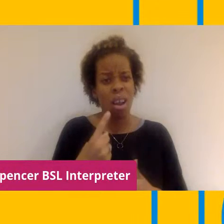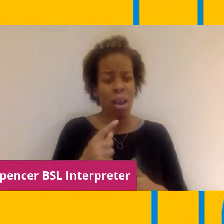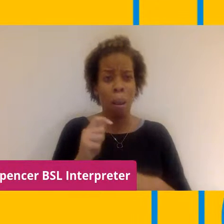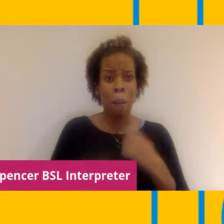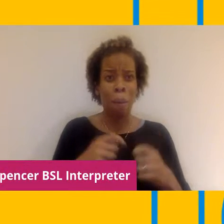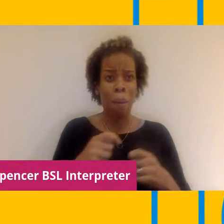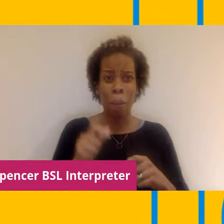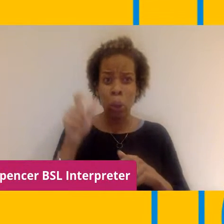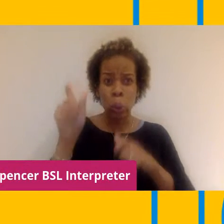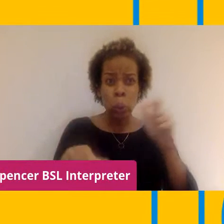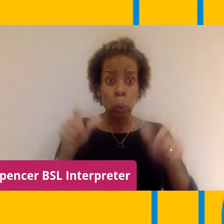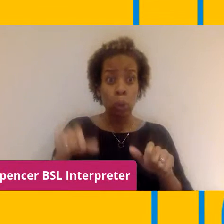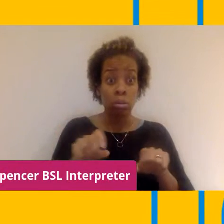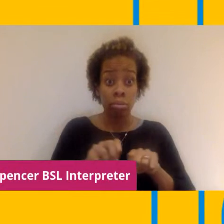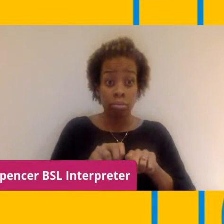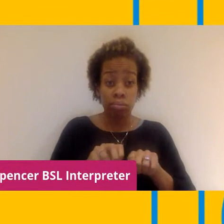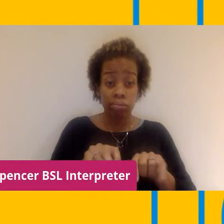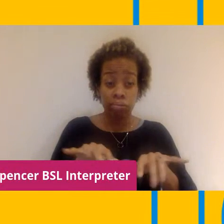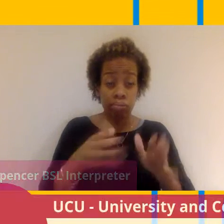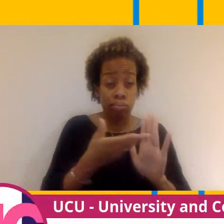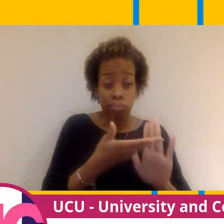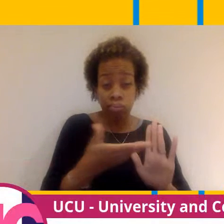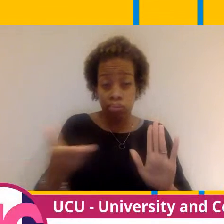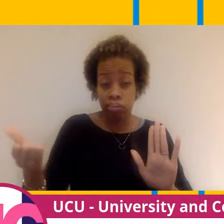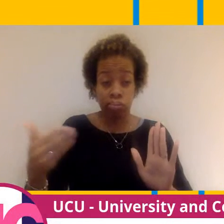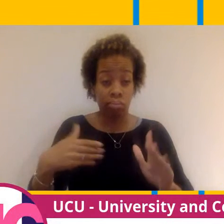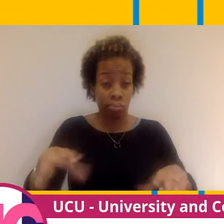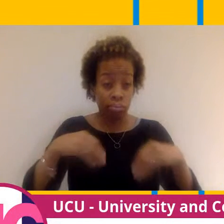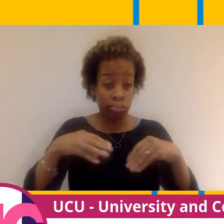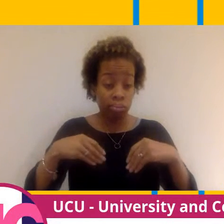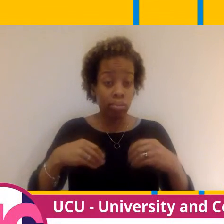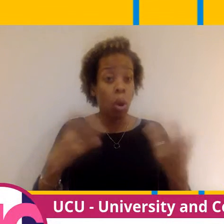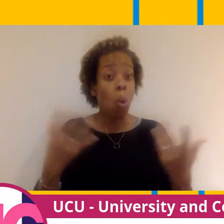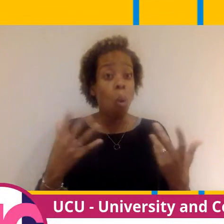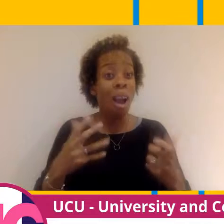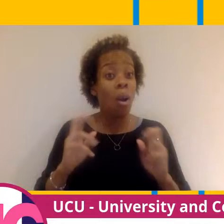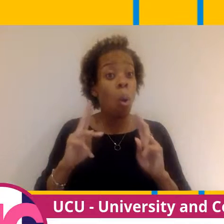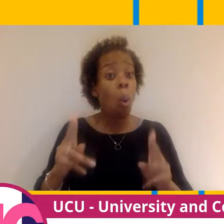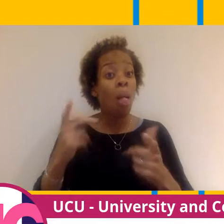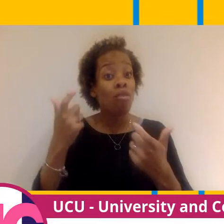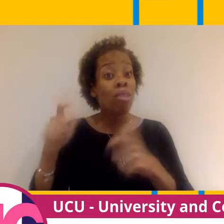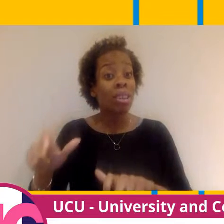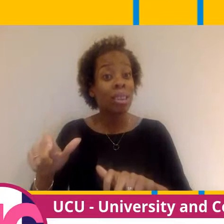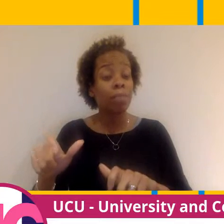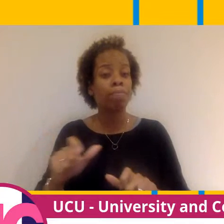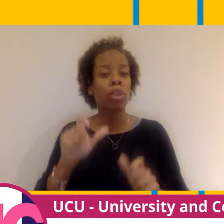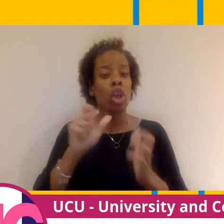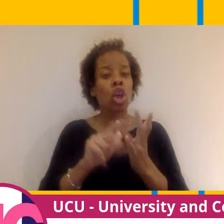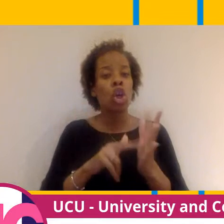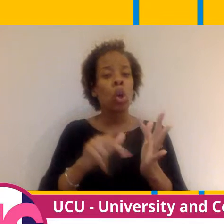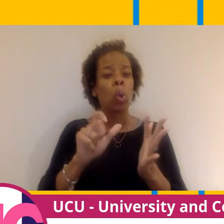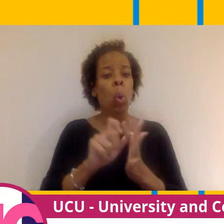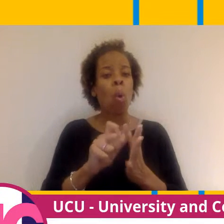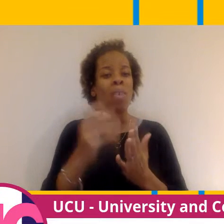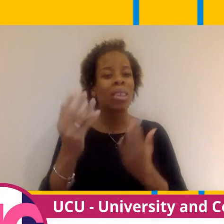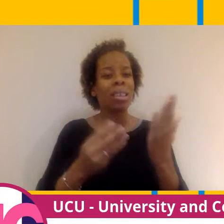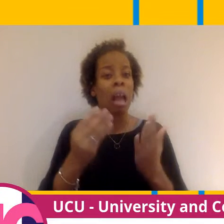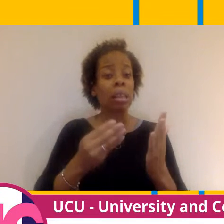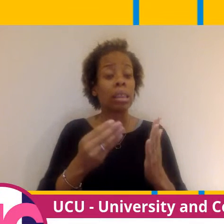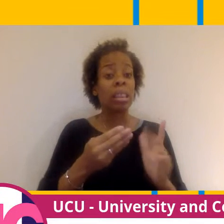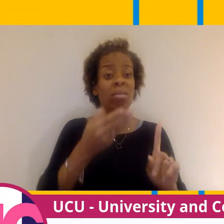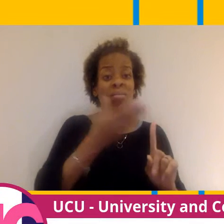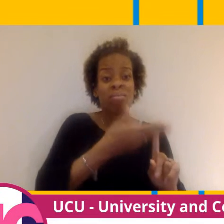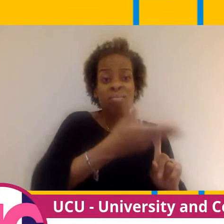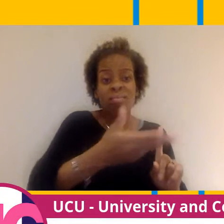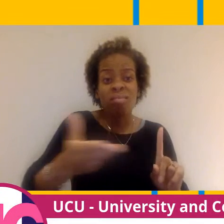outbreaks, predominantly in halls of residence. There's increased potential of COVID-19 transmission on site across different